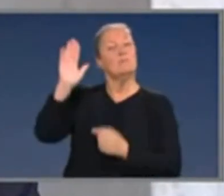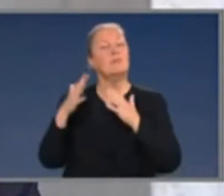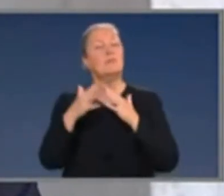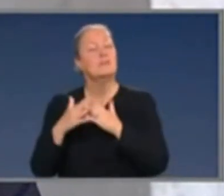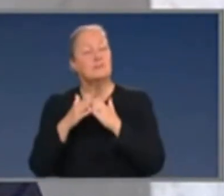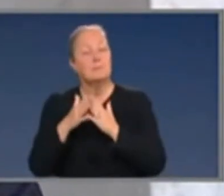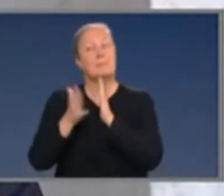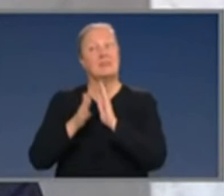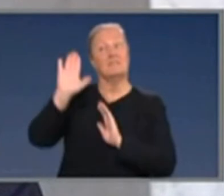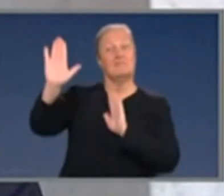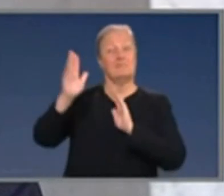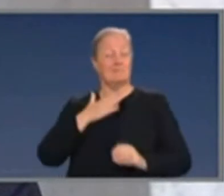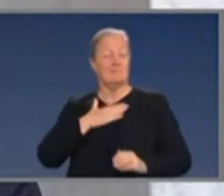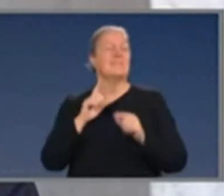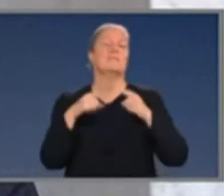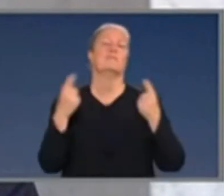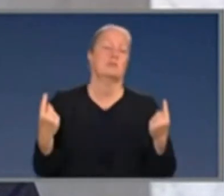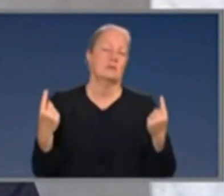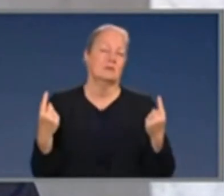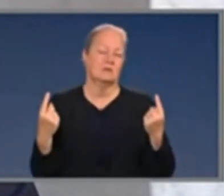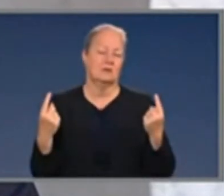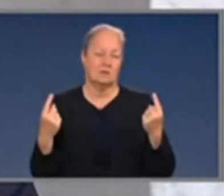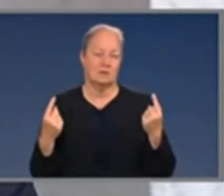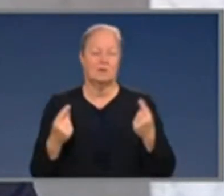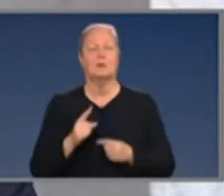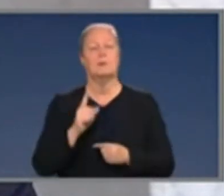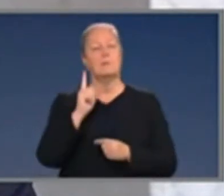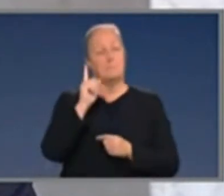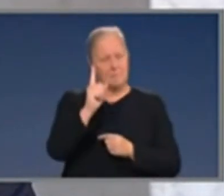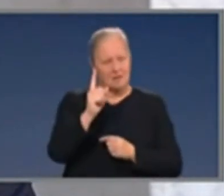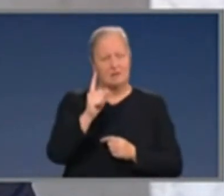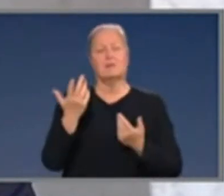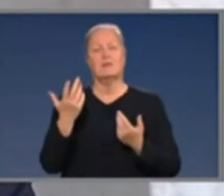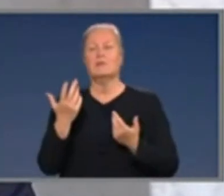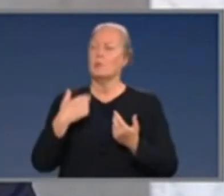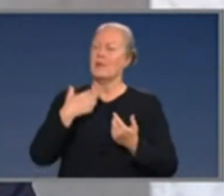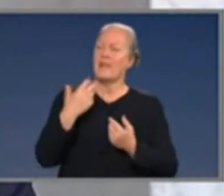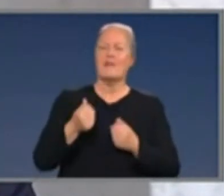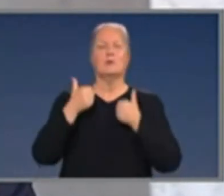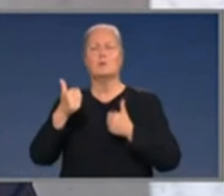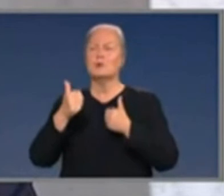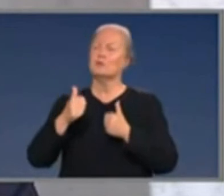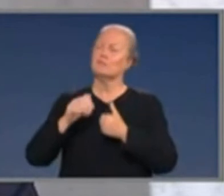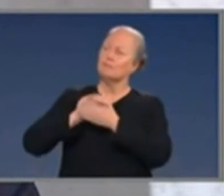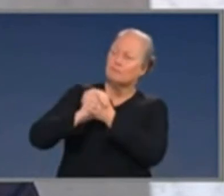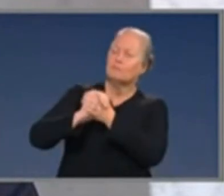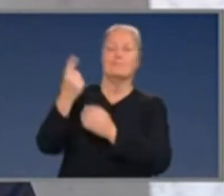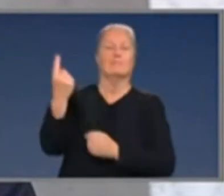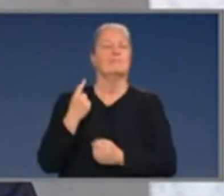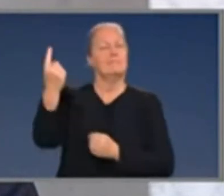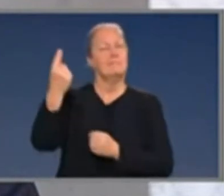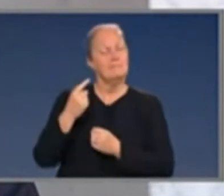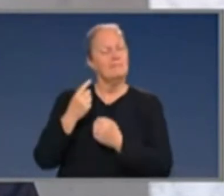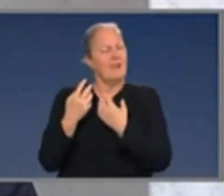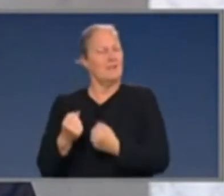economic interests will be different. But there's no doubt about the core of that friendship and that partnership or about its objective. Now,